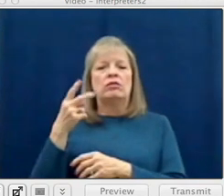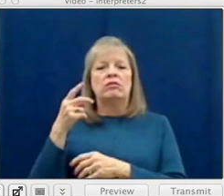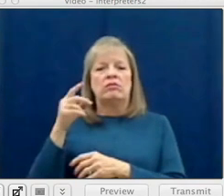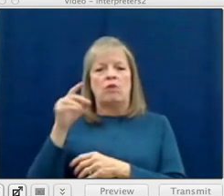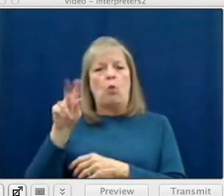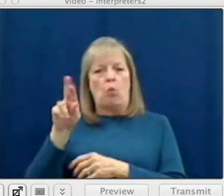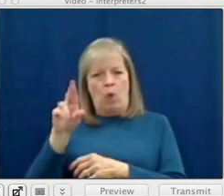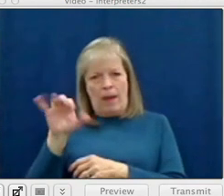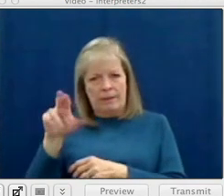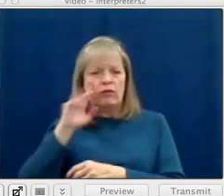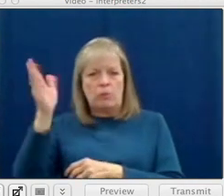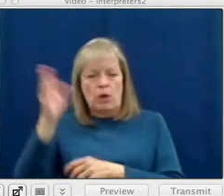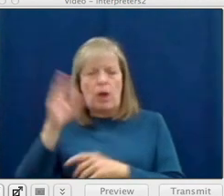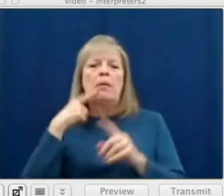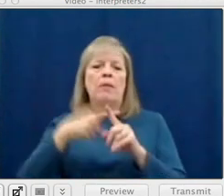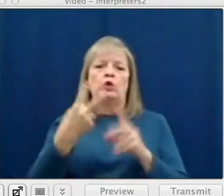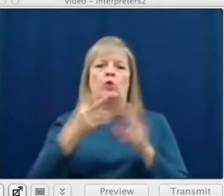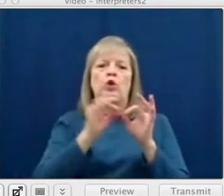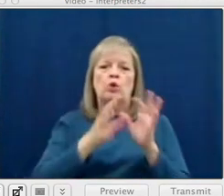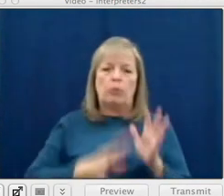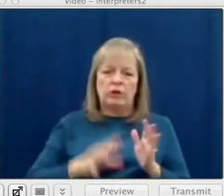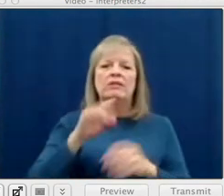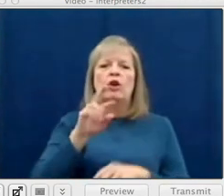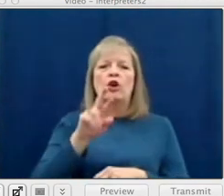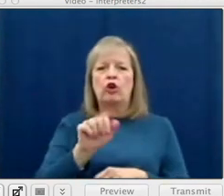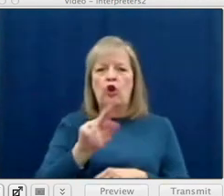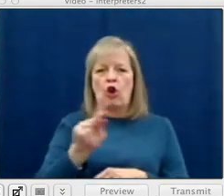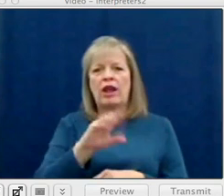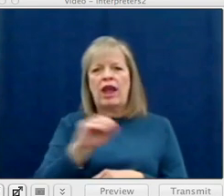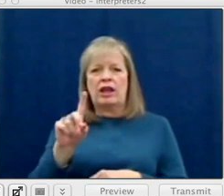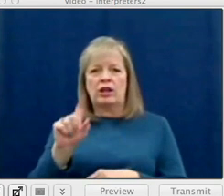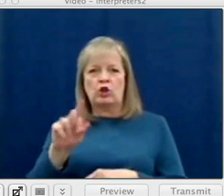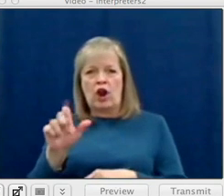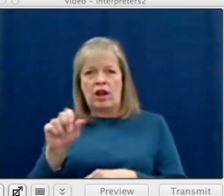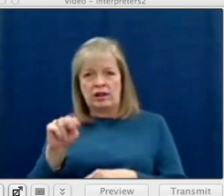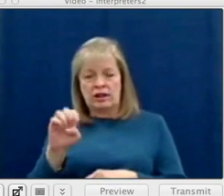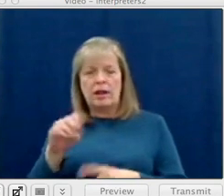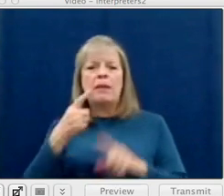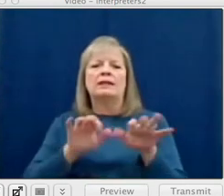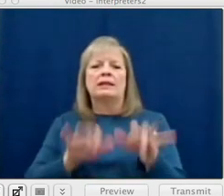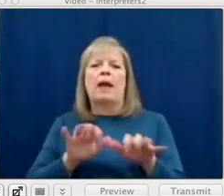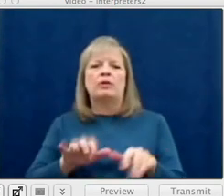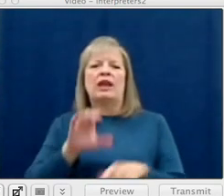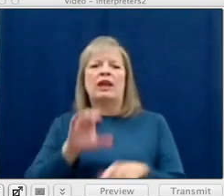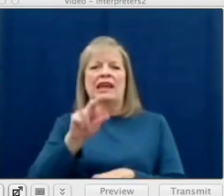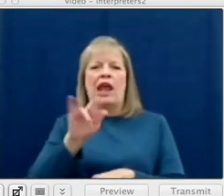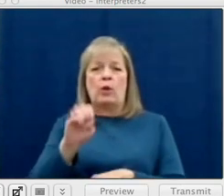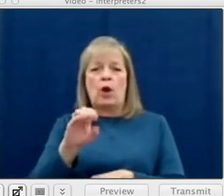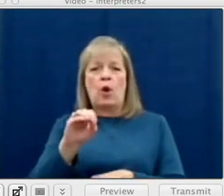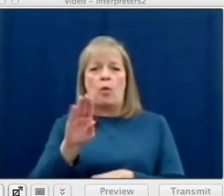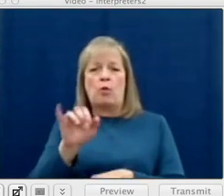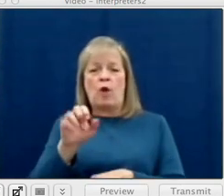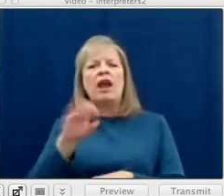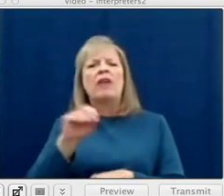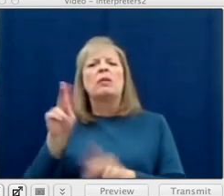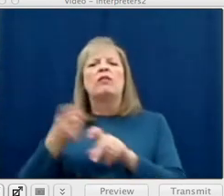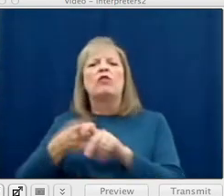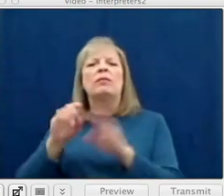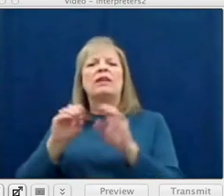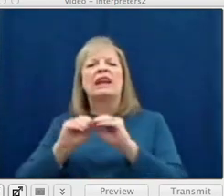our captionist, Carrie O'Brien, and also the members from the Clearinghouse, Jesse, Mike, and their team.